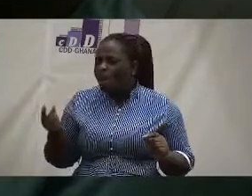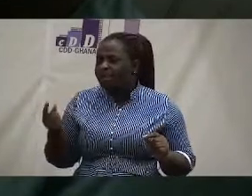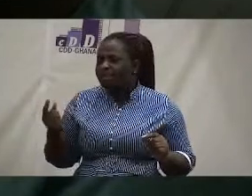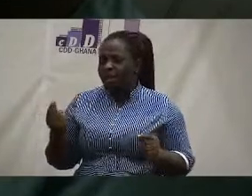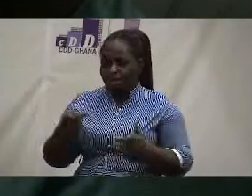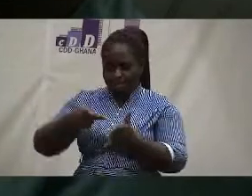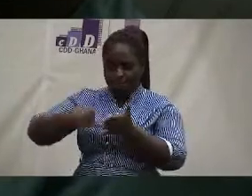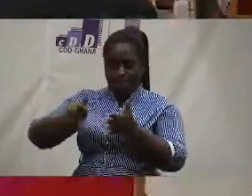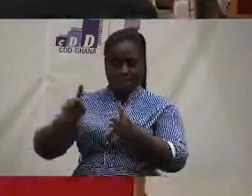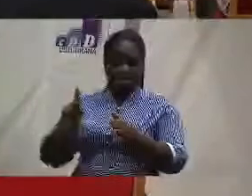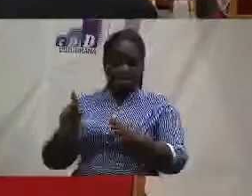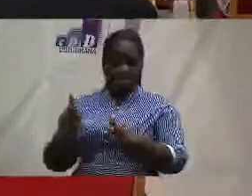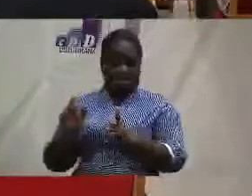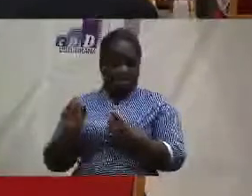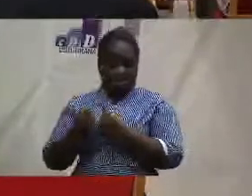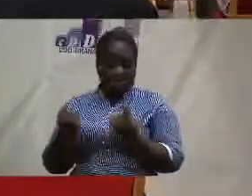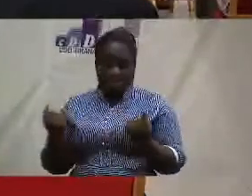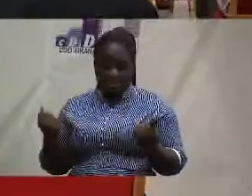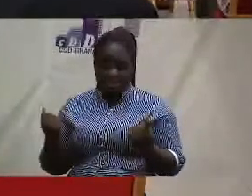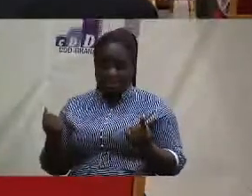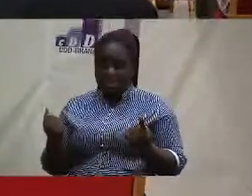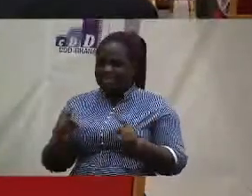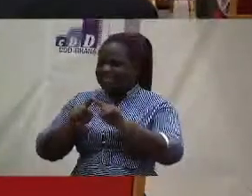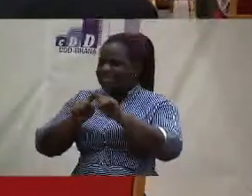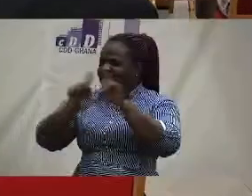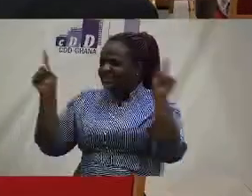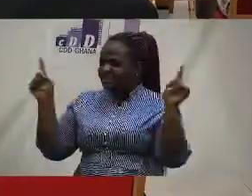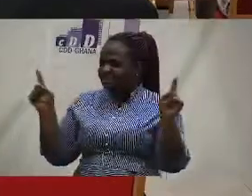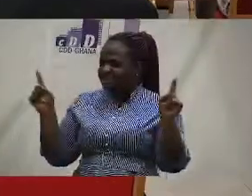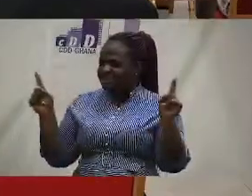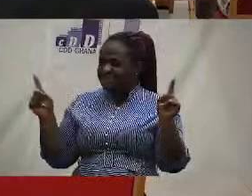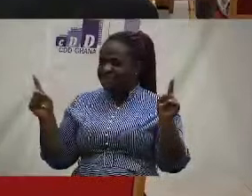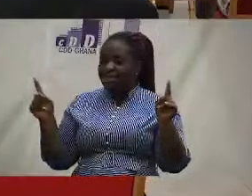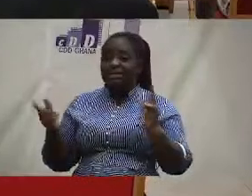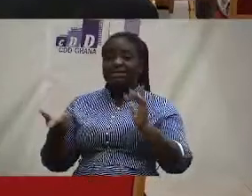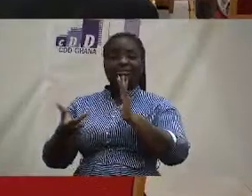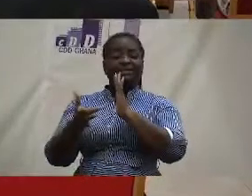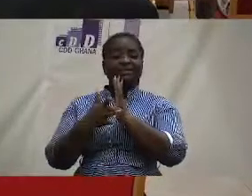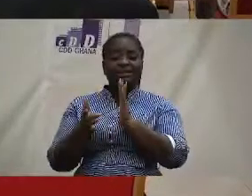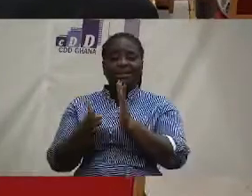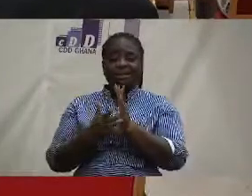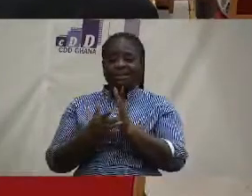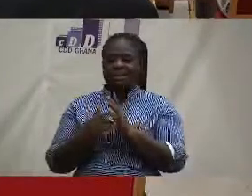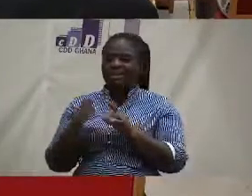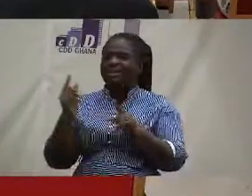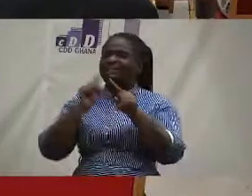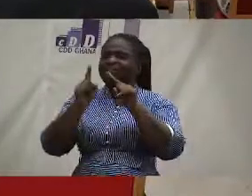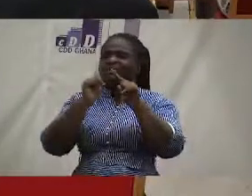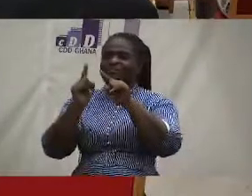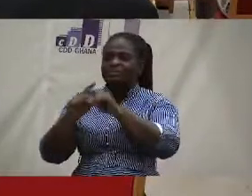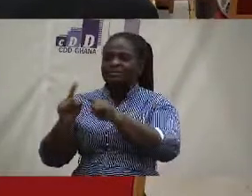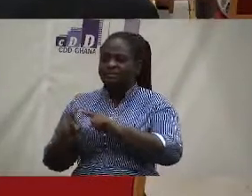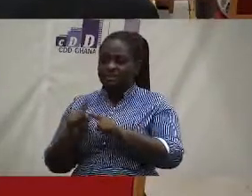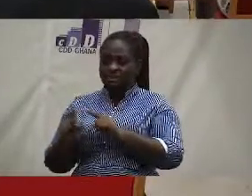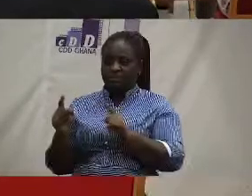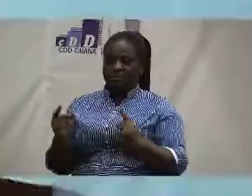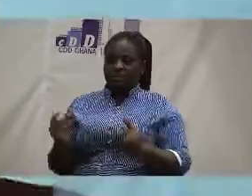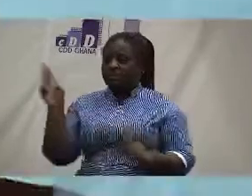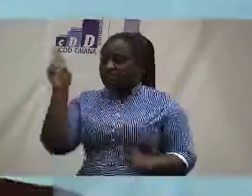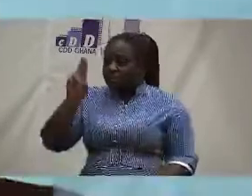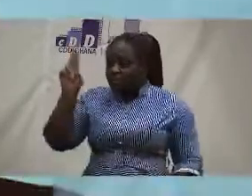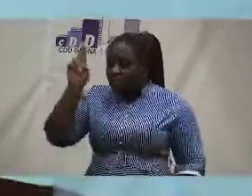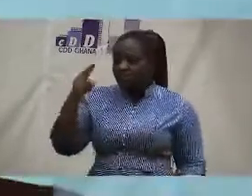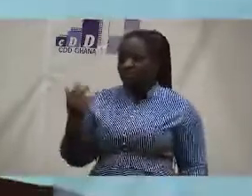parcel of society in ancient time. The difference is the techniques, the multiplicity of techniques that is being